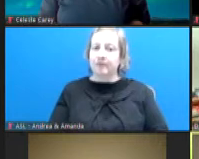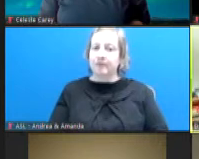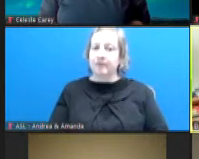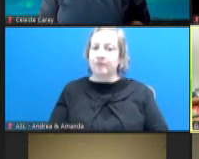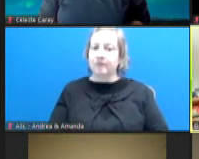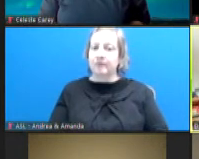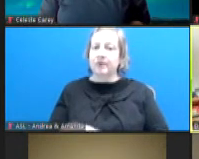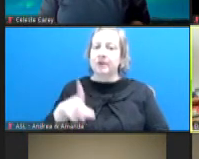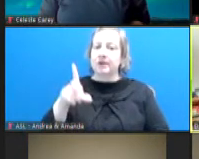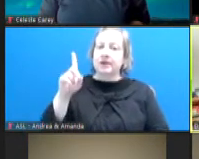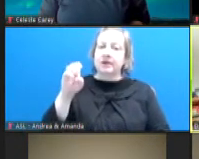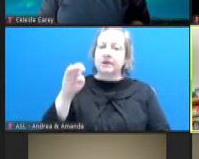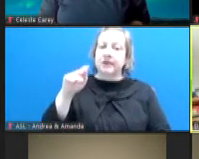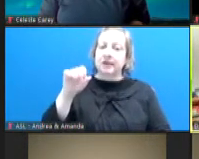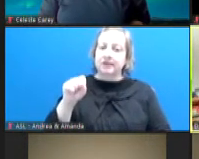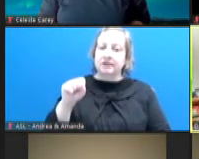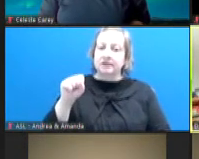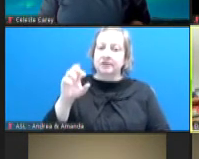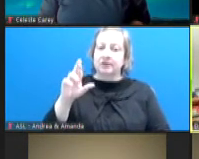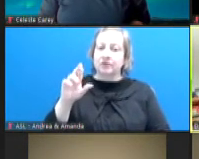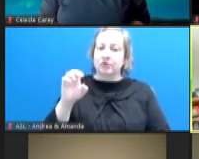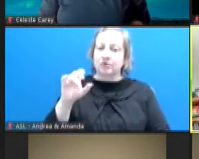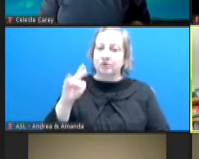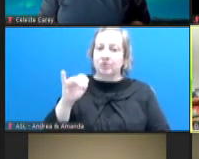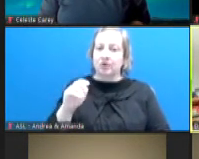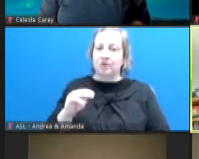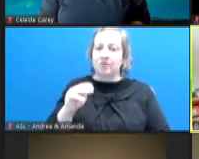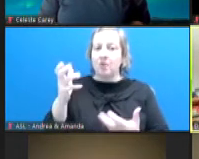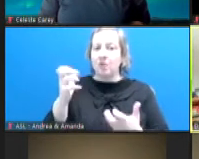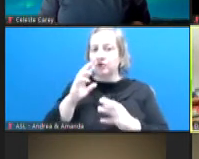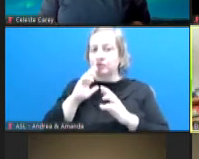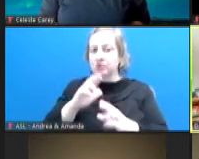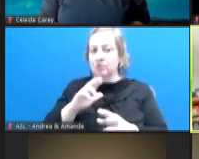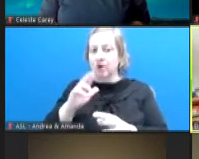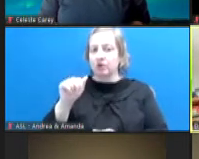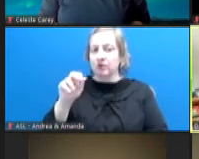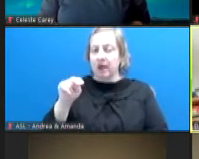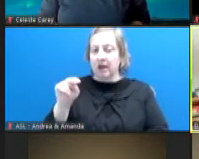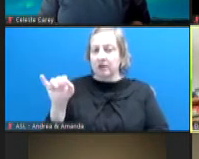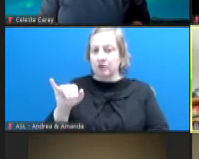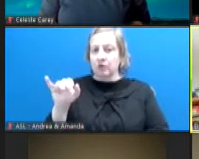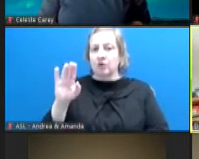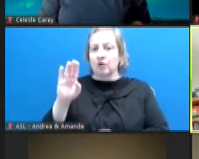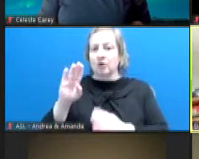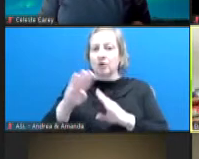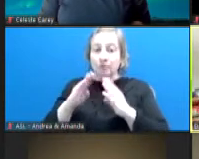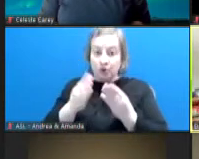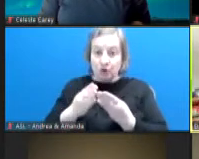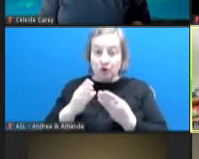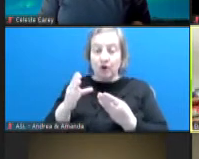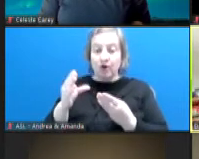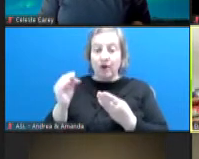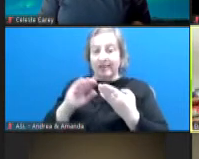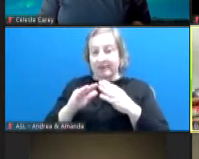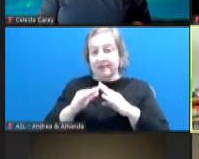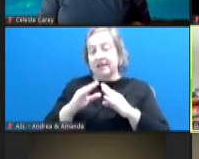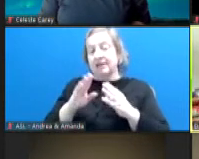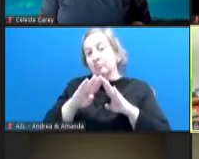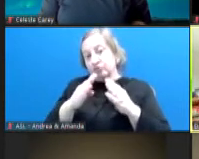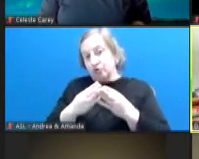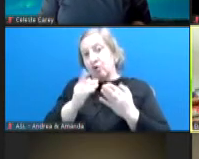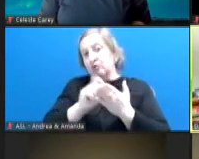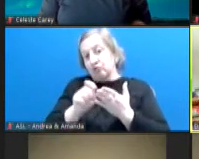I just want to respond to Anne real quickly too. The Bureau and the city, the Bureau did actually write a report